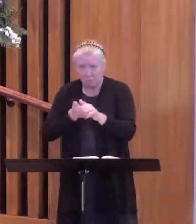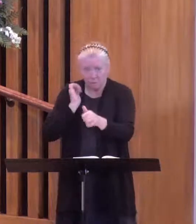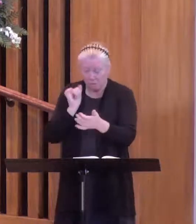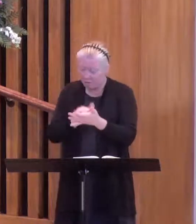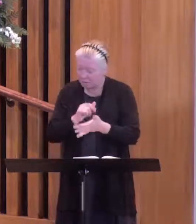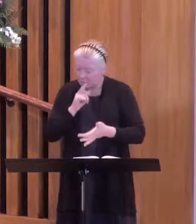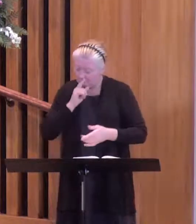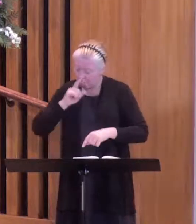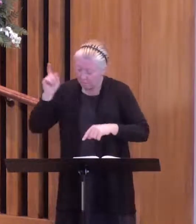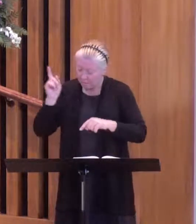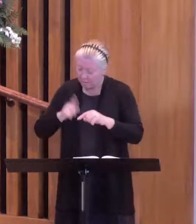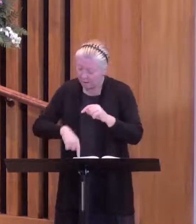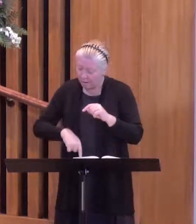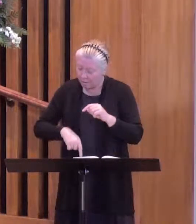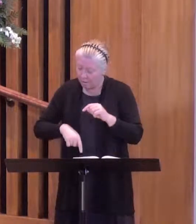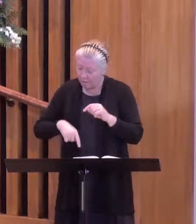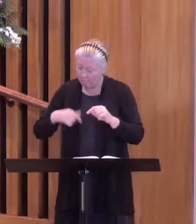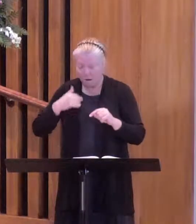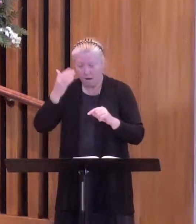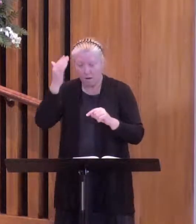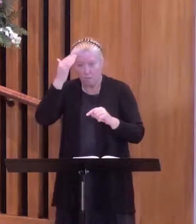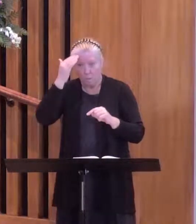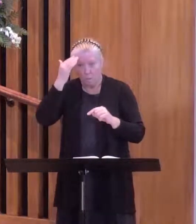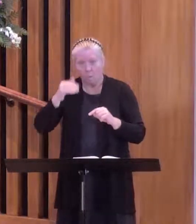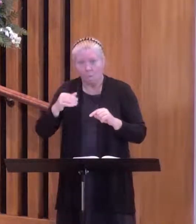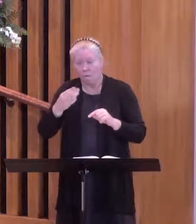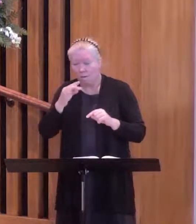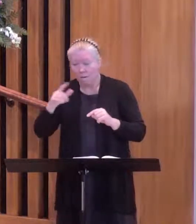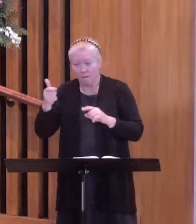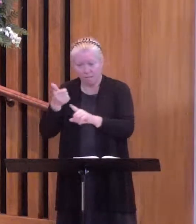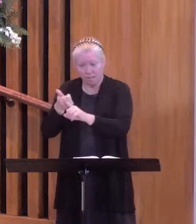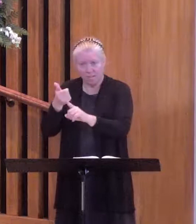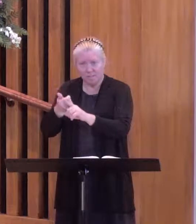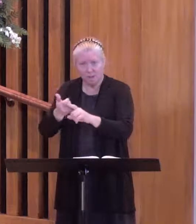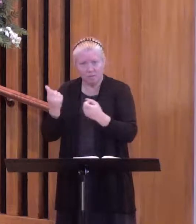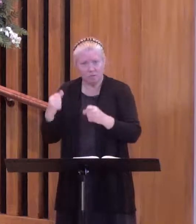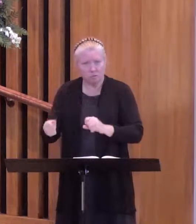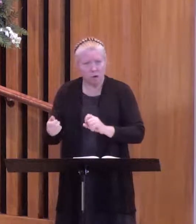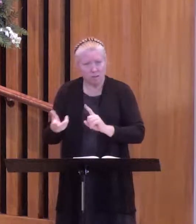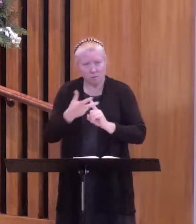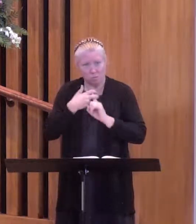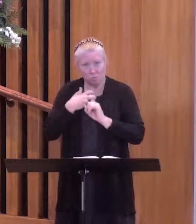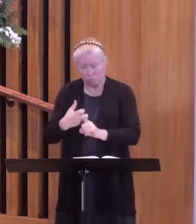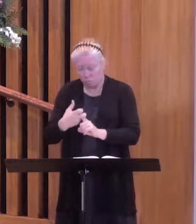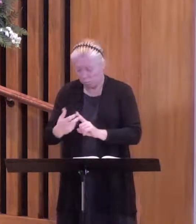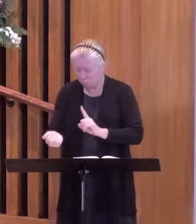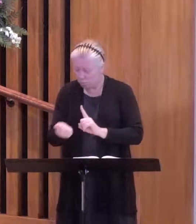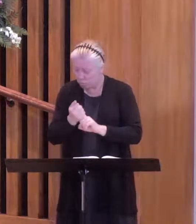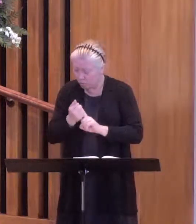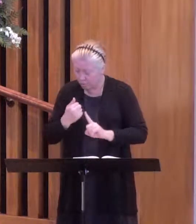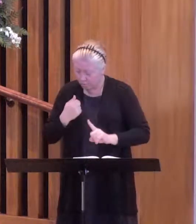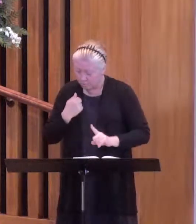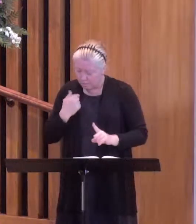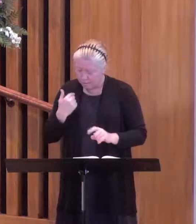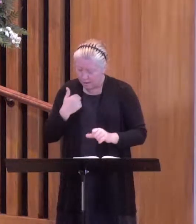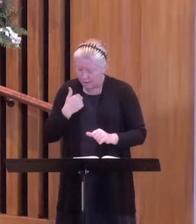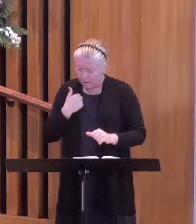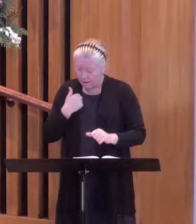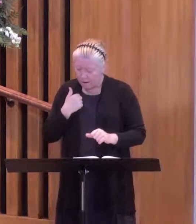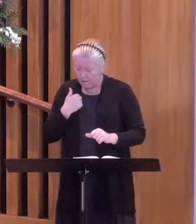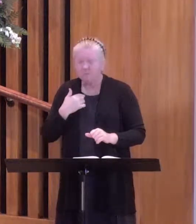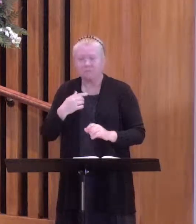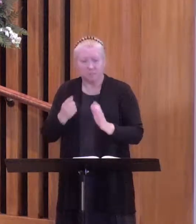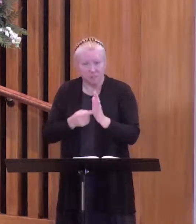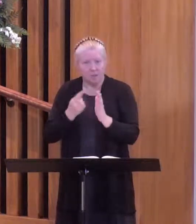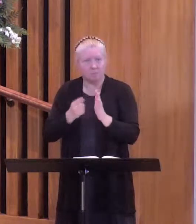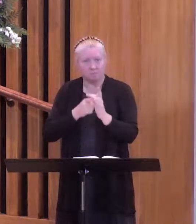seized upon me. I fell into distress and sorrow, and I called upon